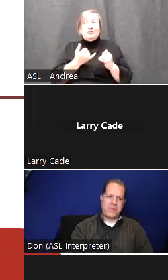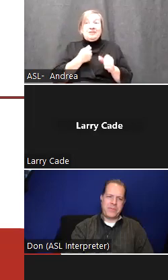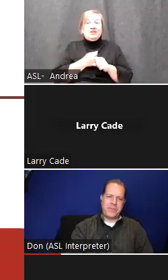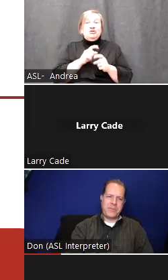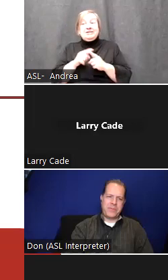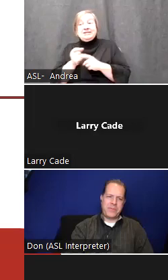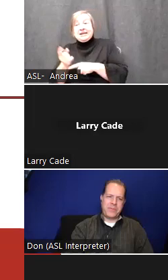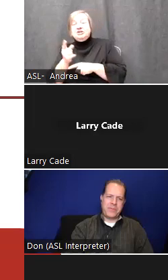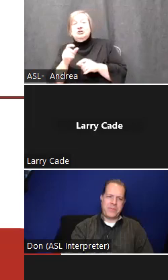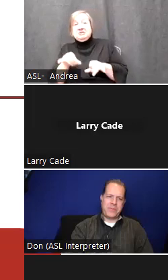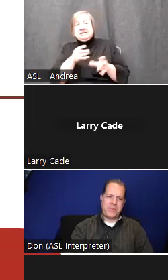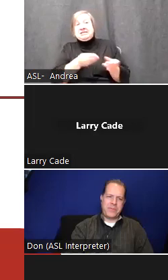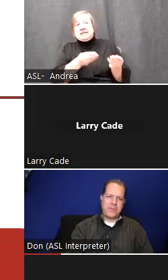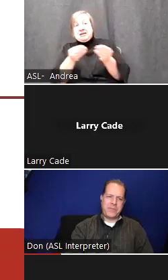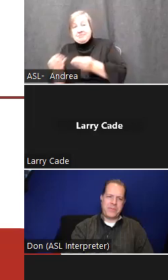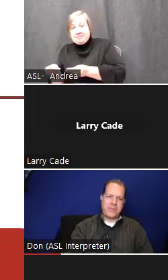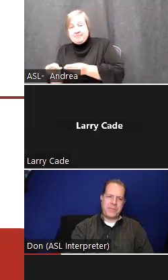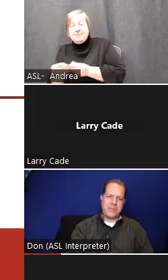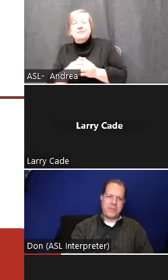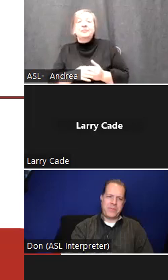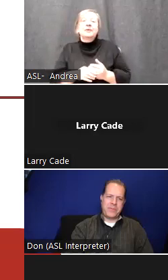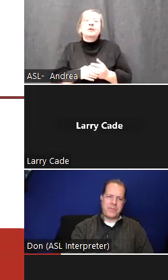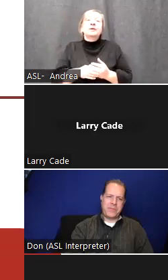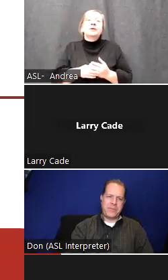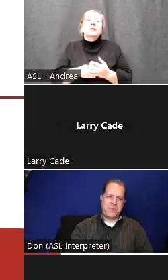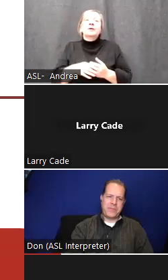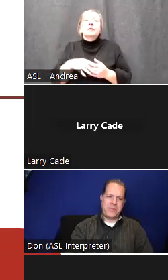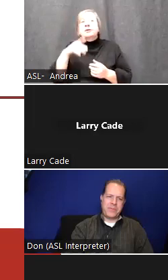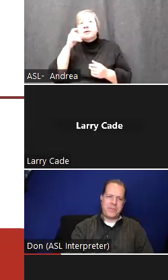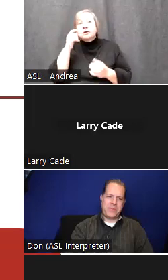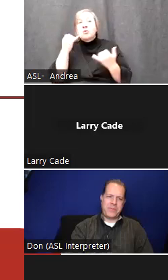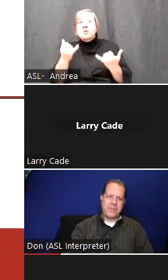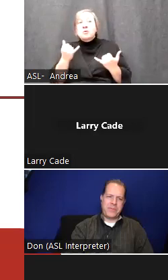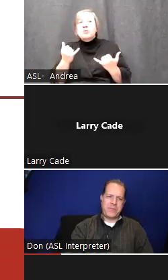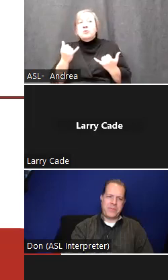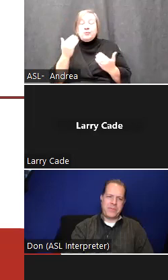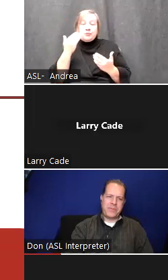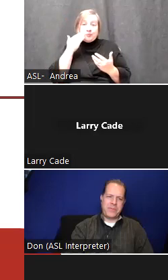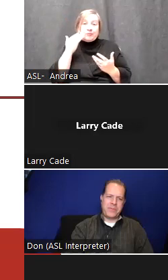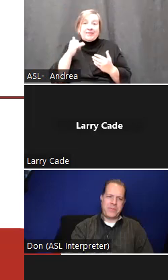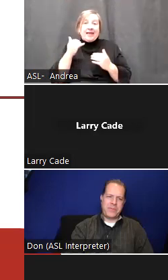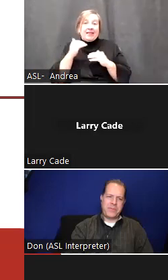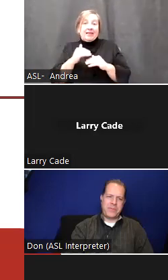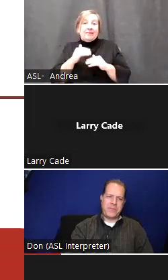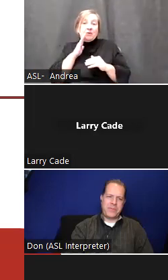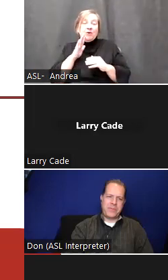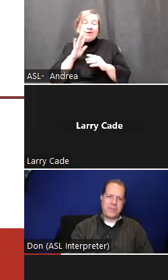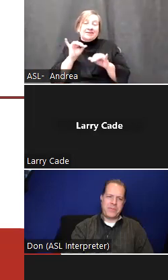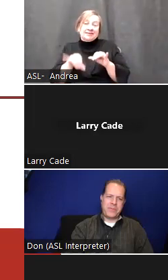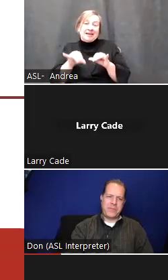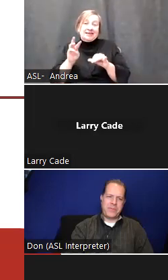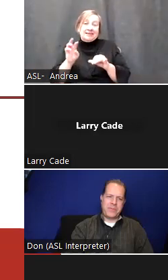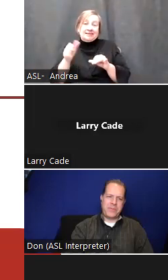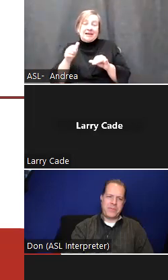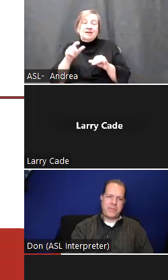next year. And then as far as we know right now, that limit is remaining 610 from 24